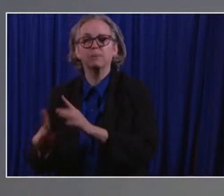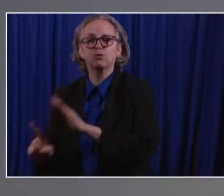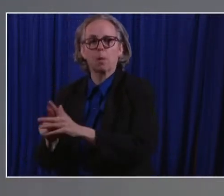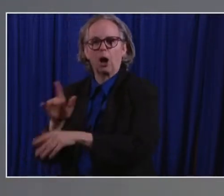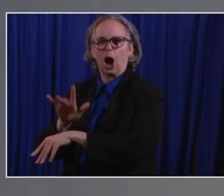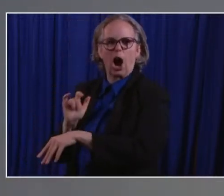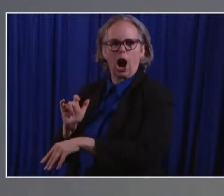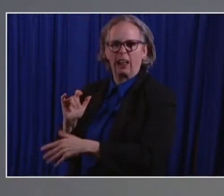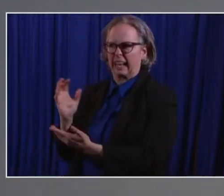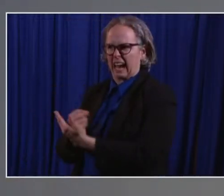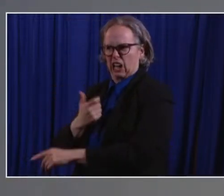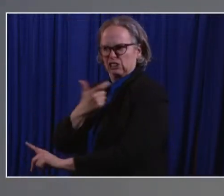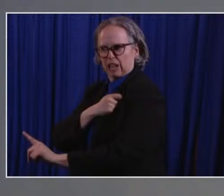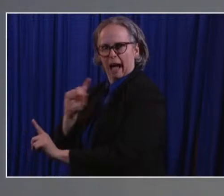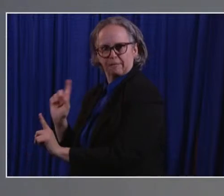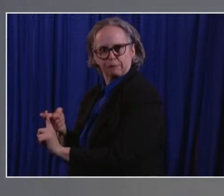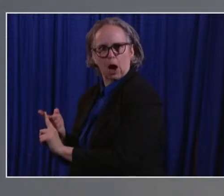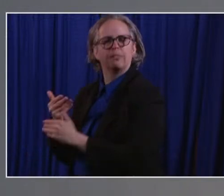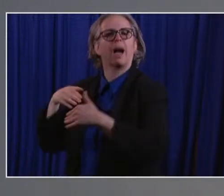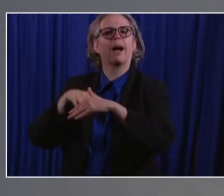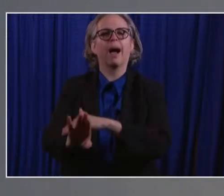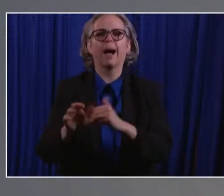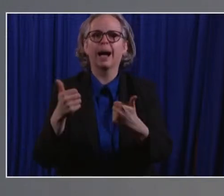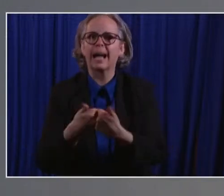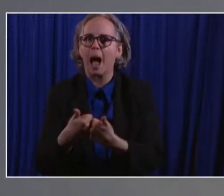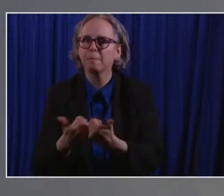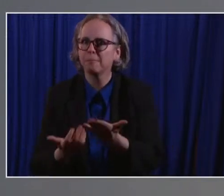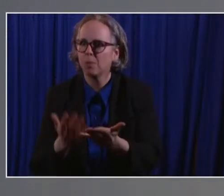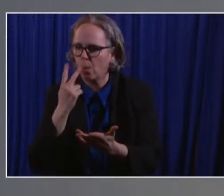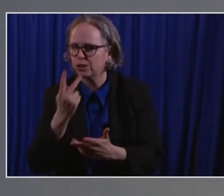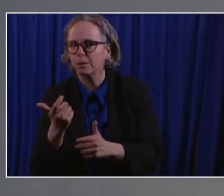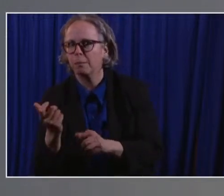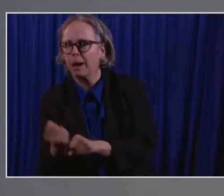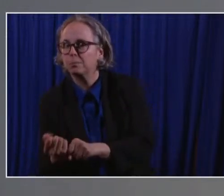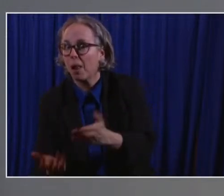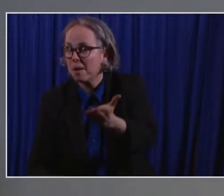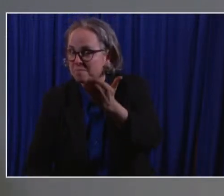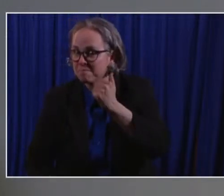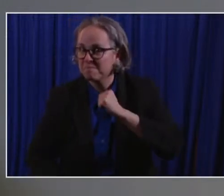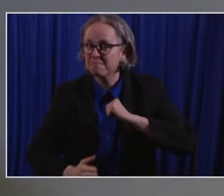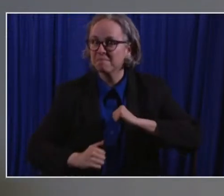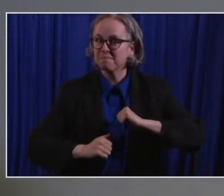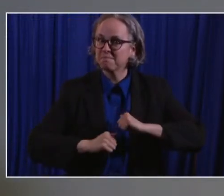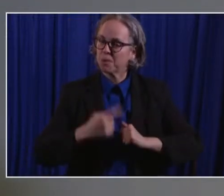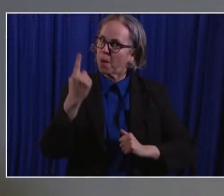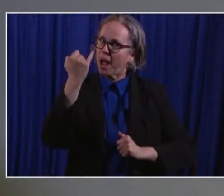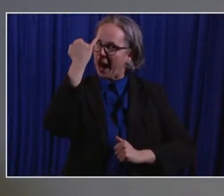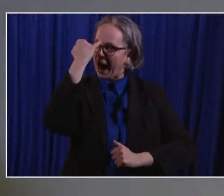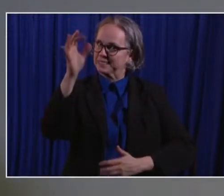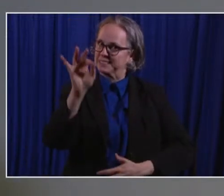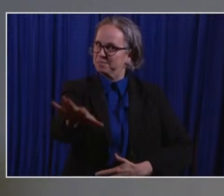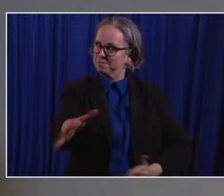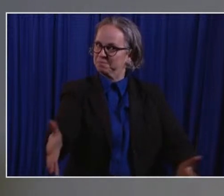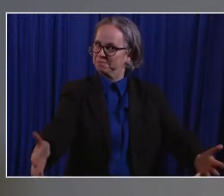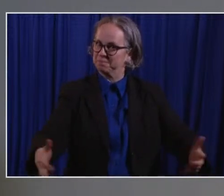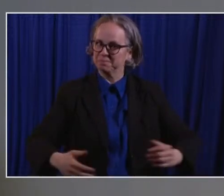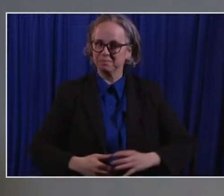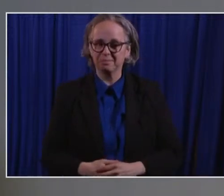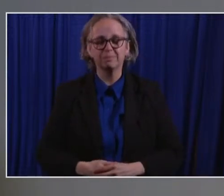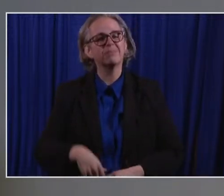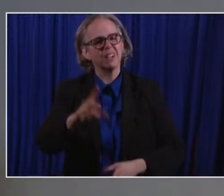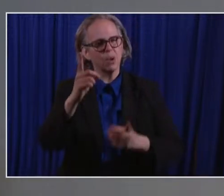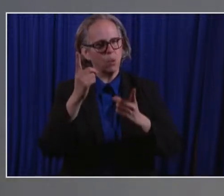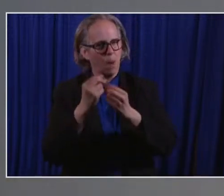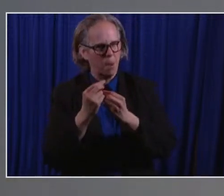quick, it's easy, and it makes good public health sense. And finally, and most importantly, if more people get